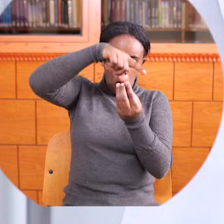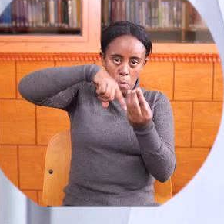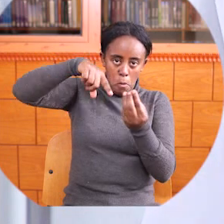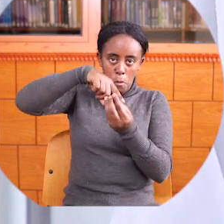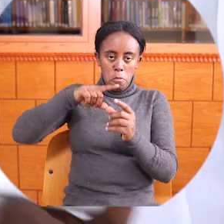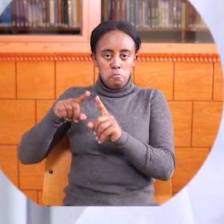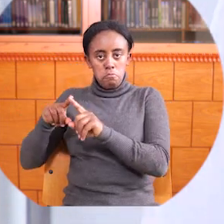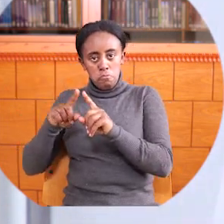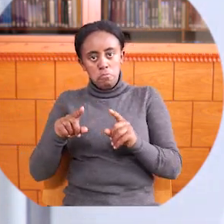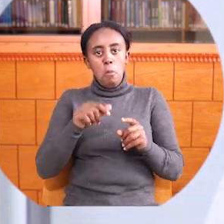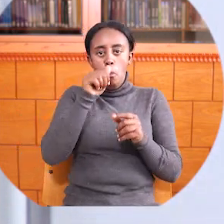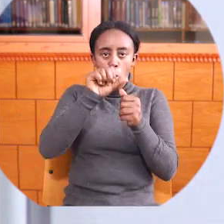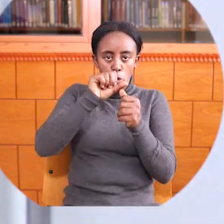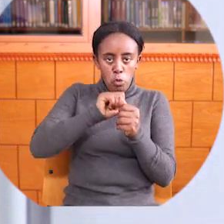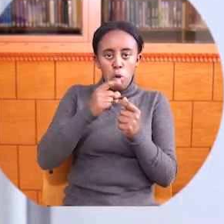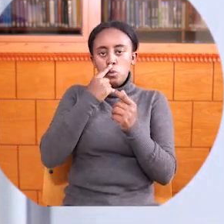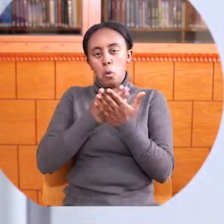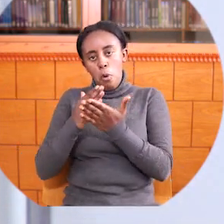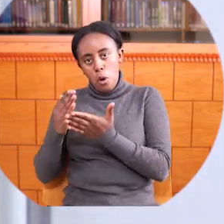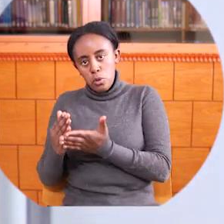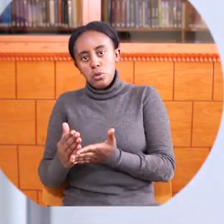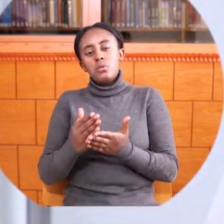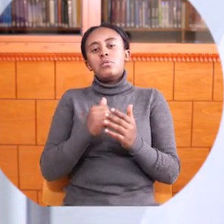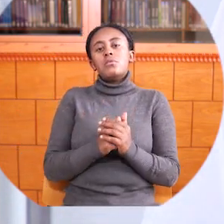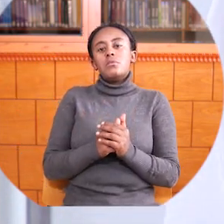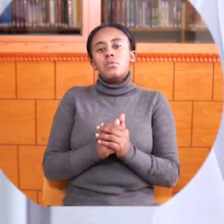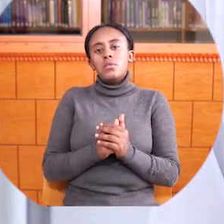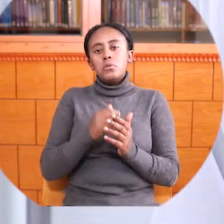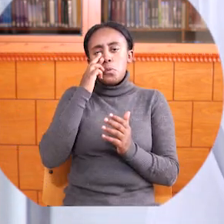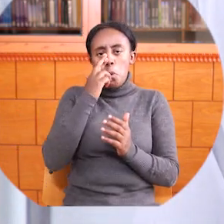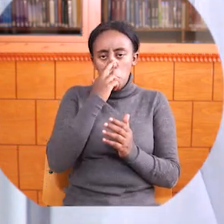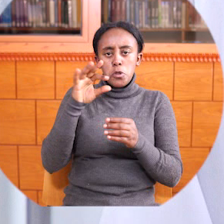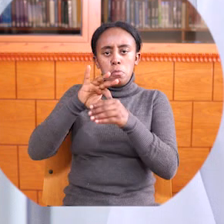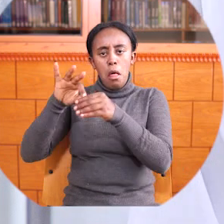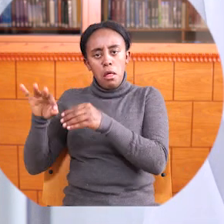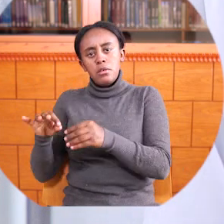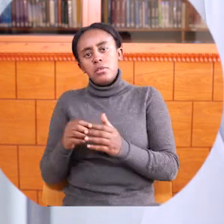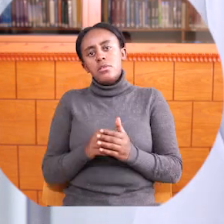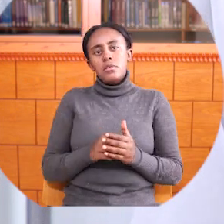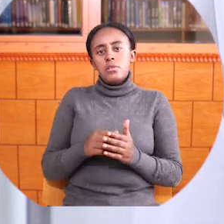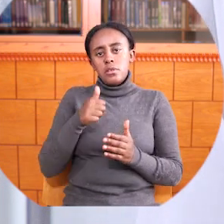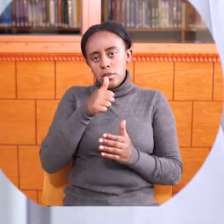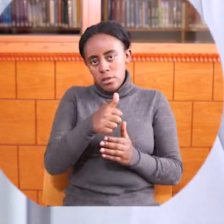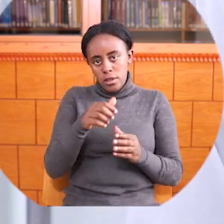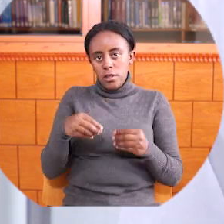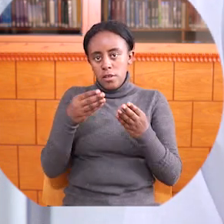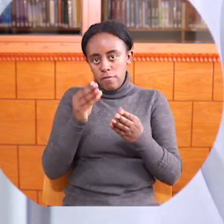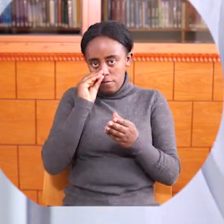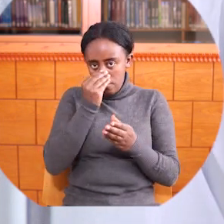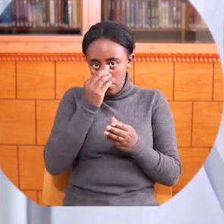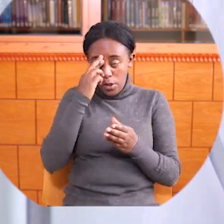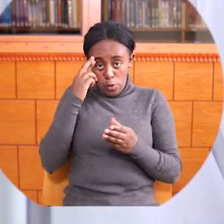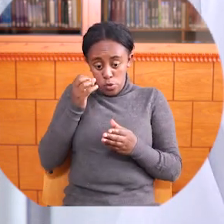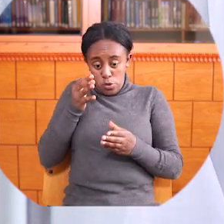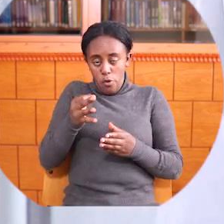wheat, barley, potato, tomato, eucalyptus, rose plants. They bearing flower. Because